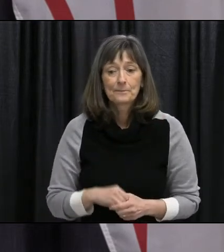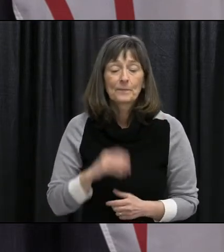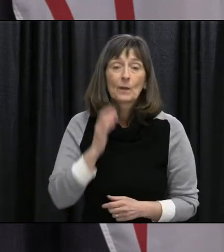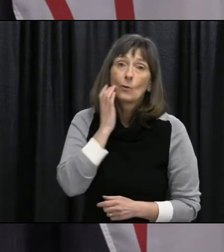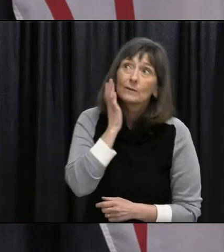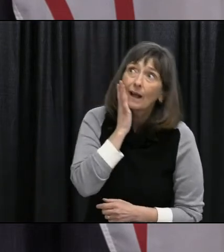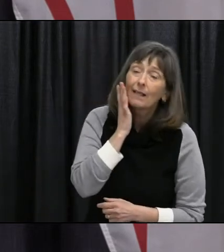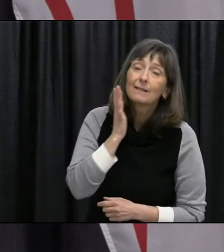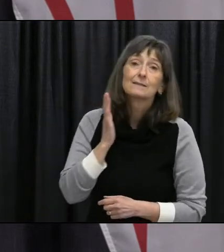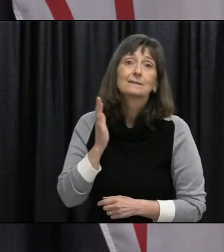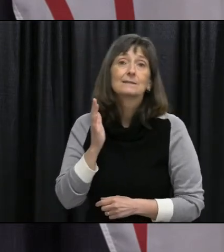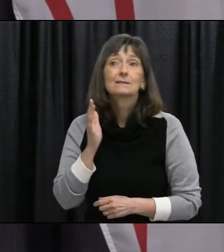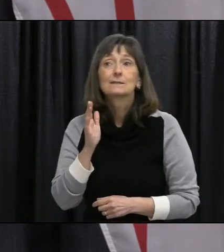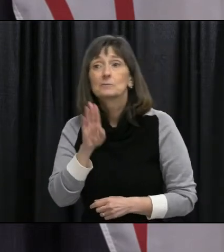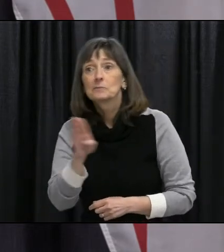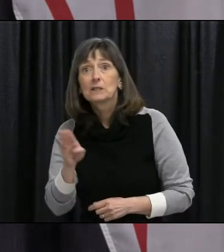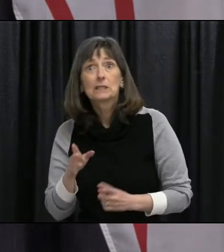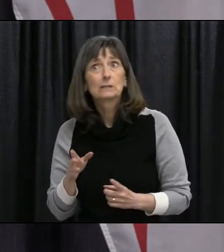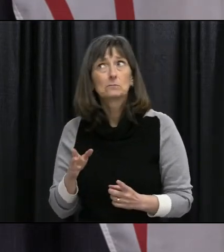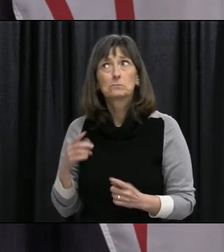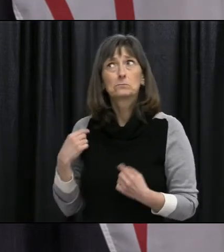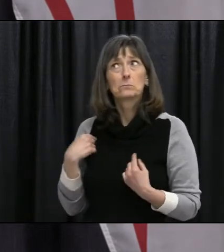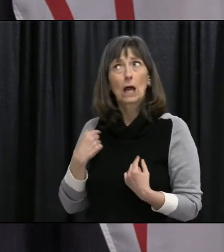hotels and motels were not closed.